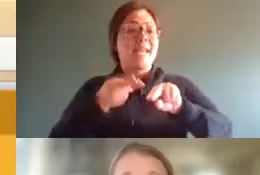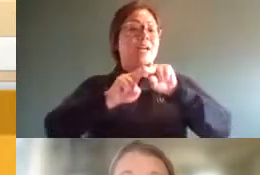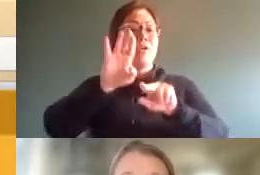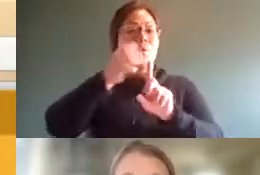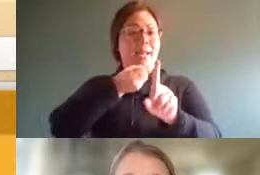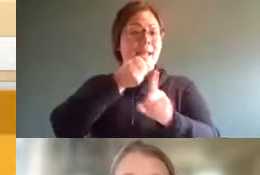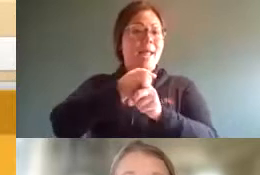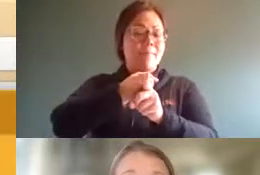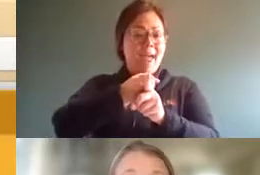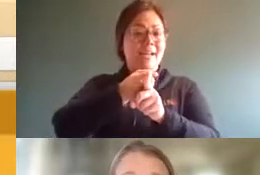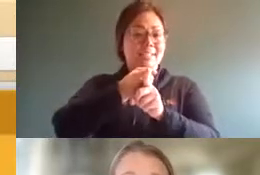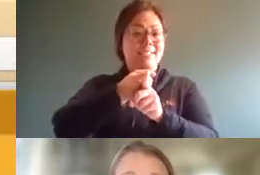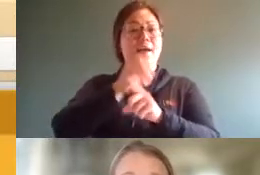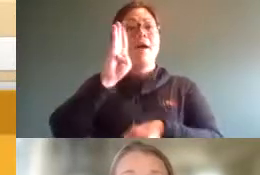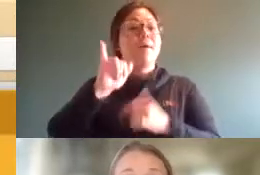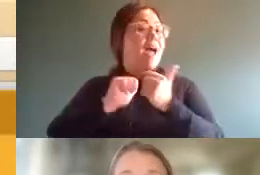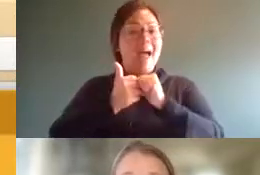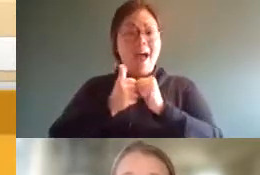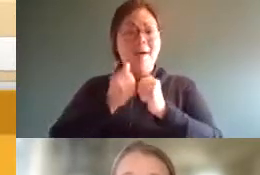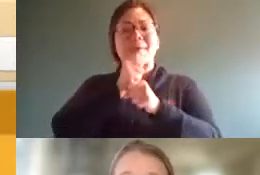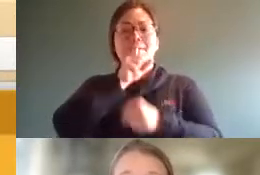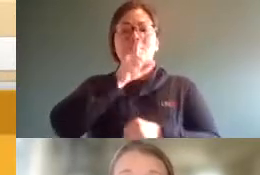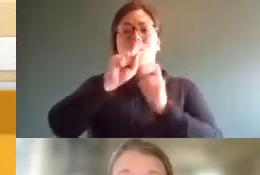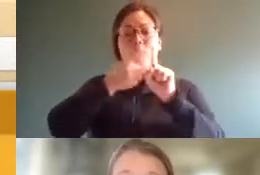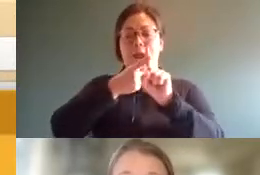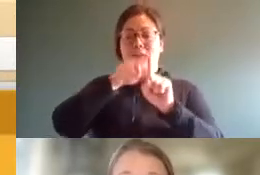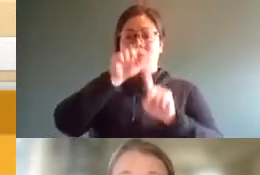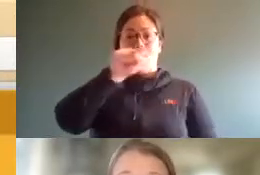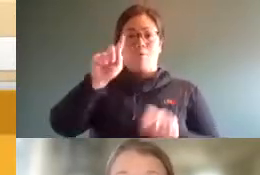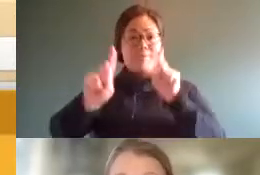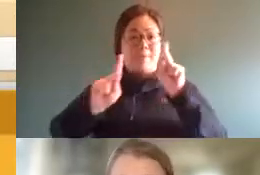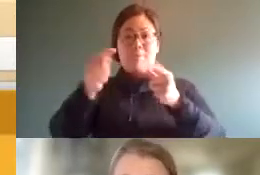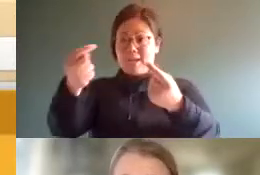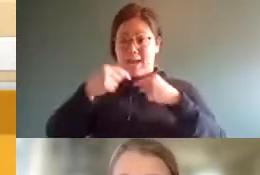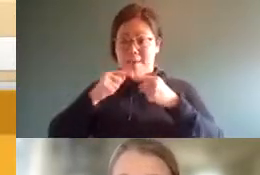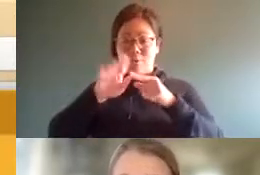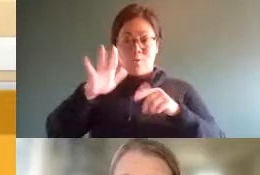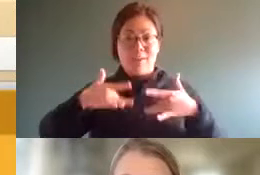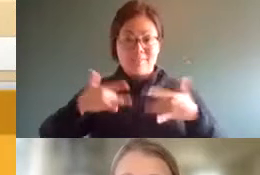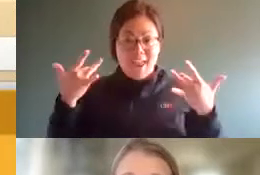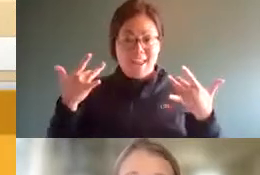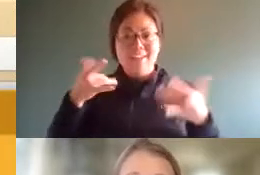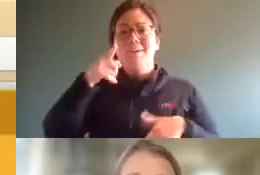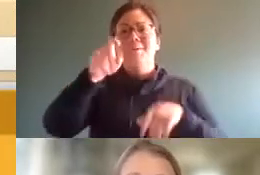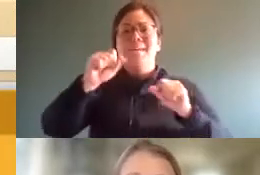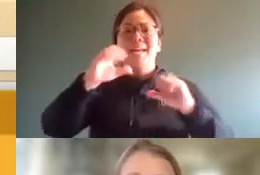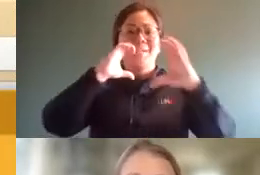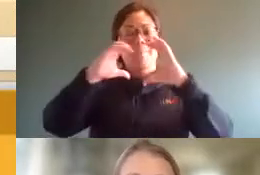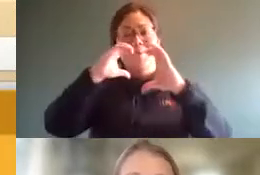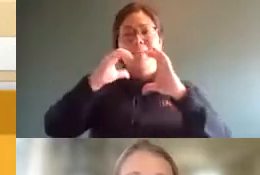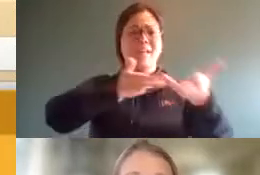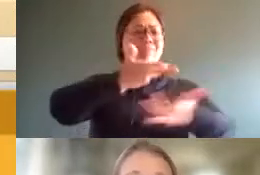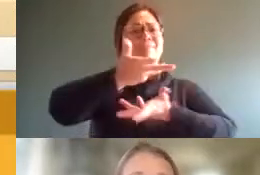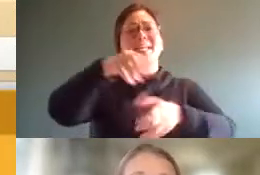of your recruitment efforts by making sure that when those folks attend, that you can communicate with them in live